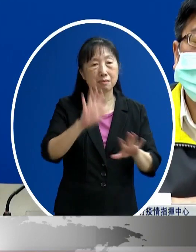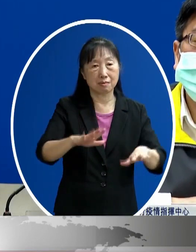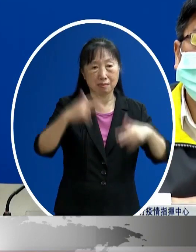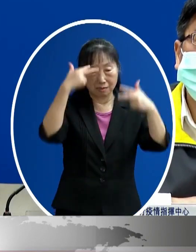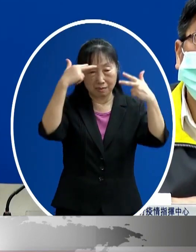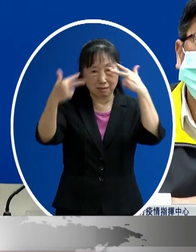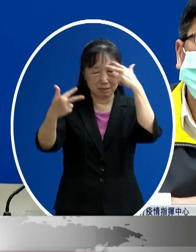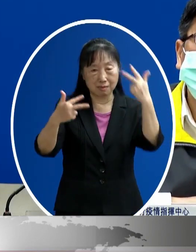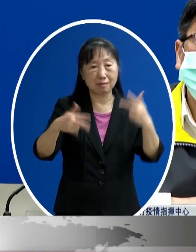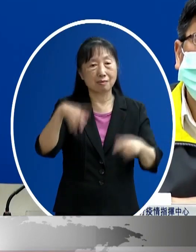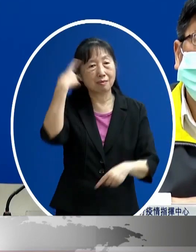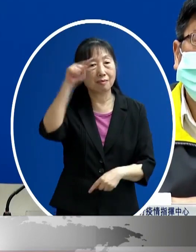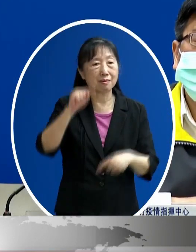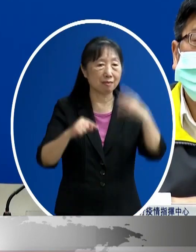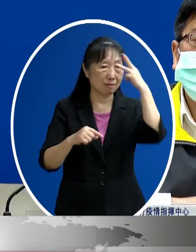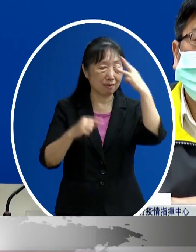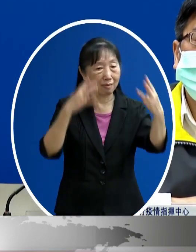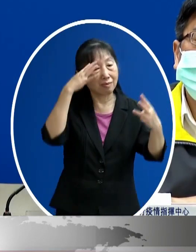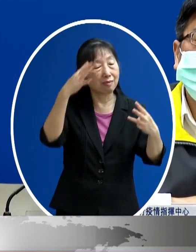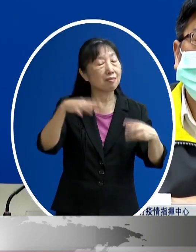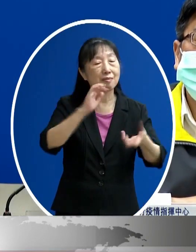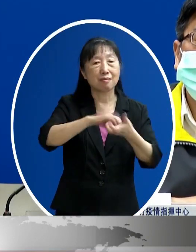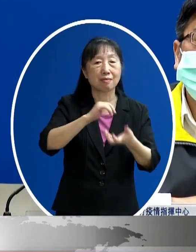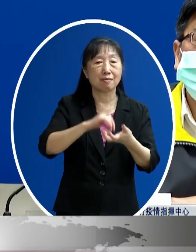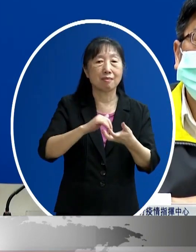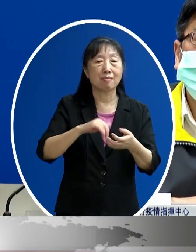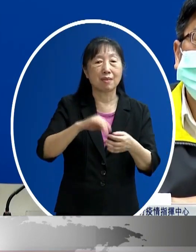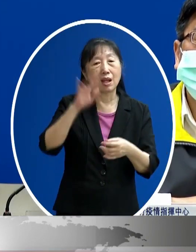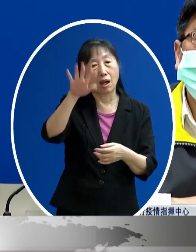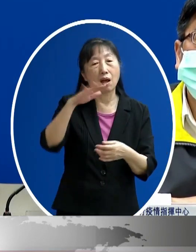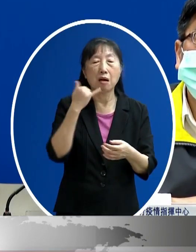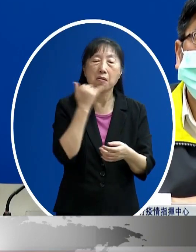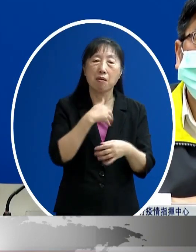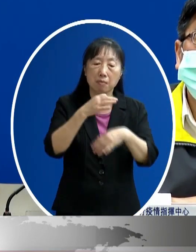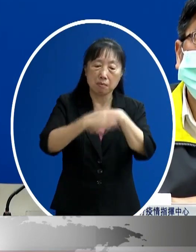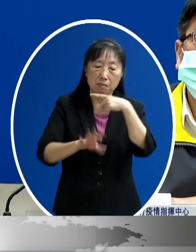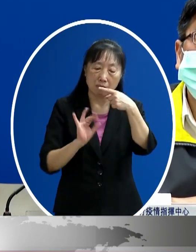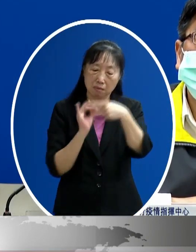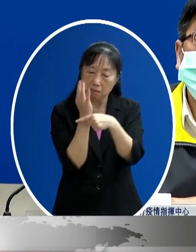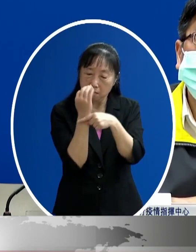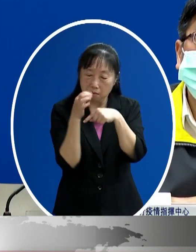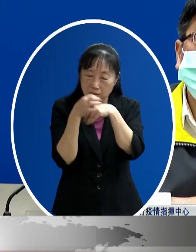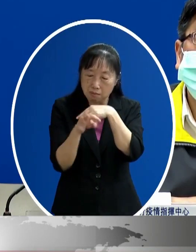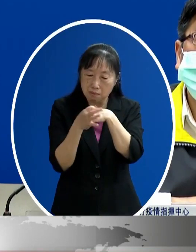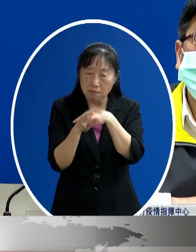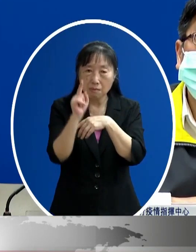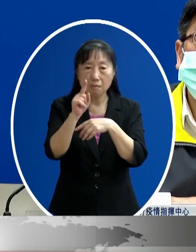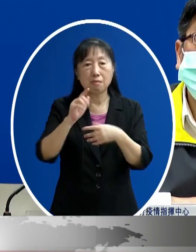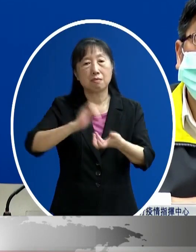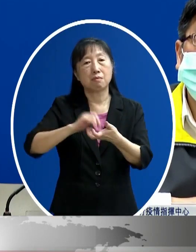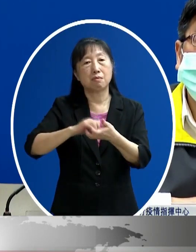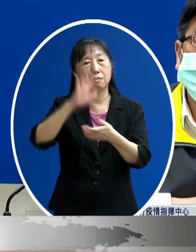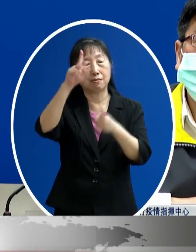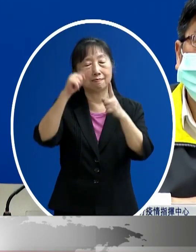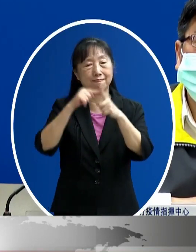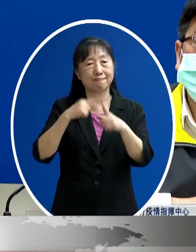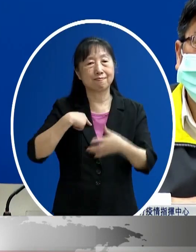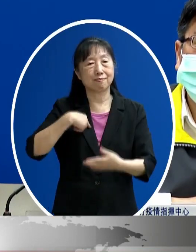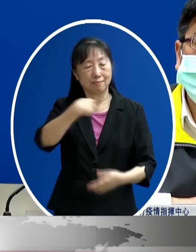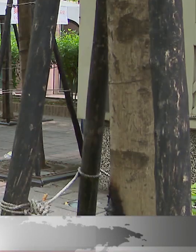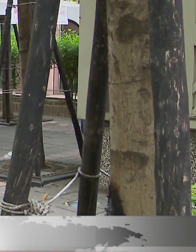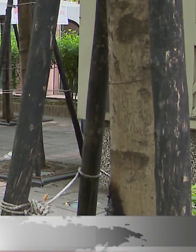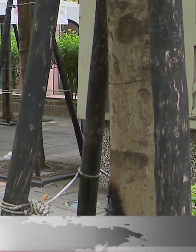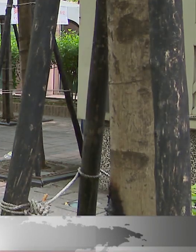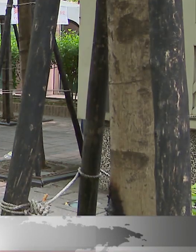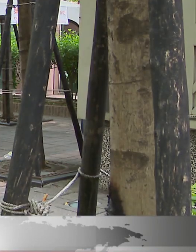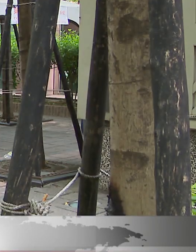the 7+7 policy or the 3+4 policy that takes effect tomorrow, there is bound to be some possibility of people bringing the variants